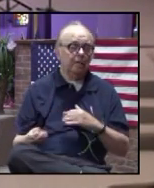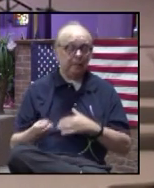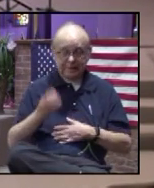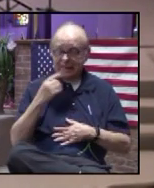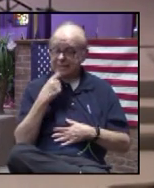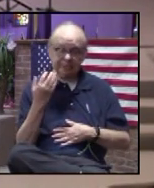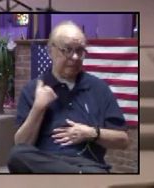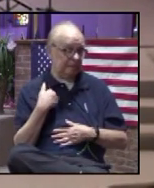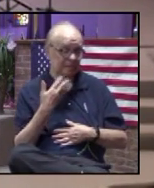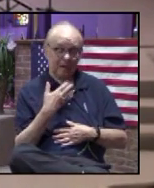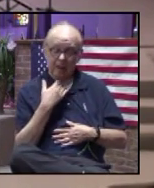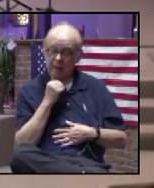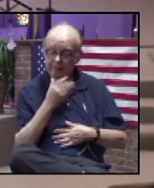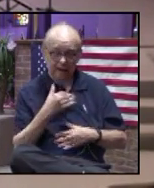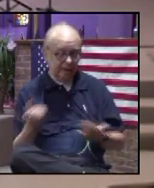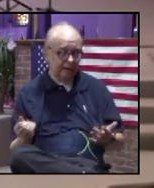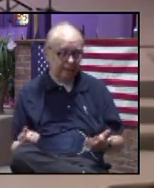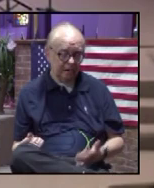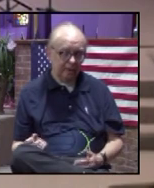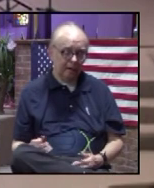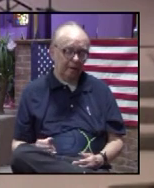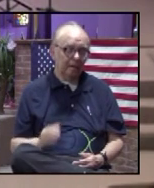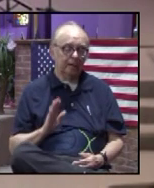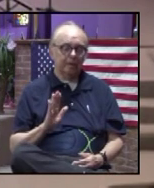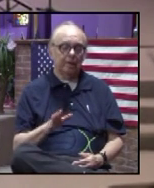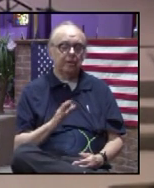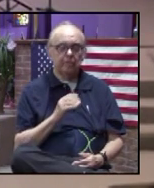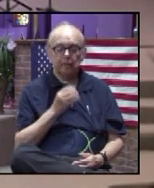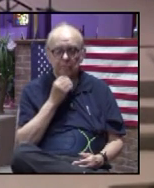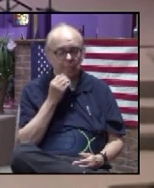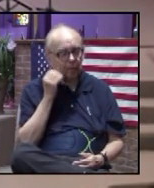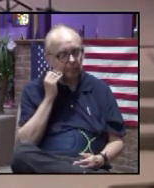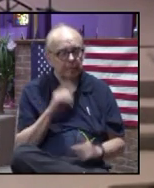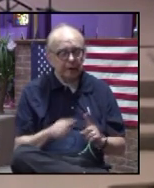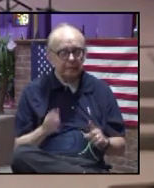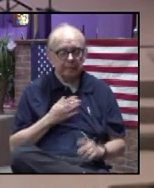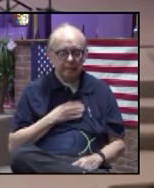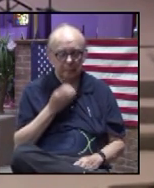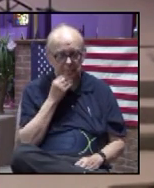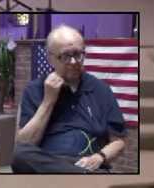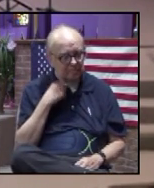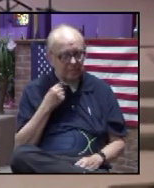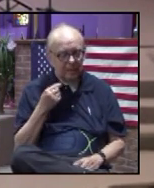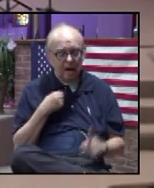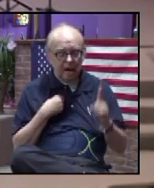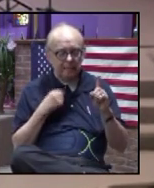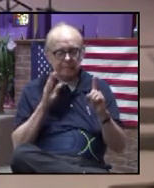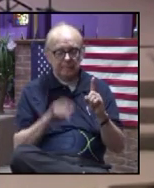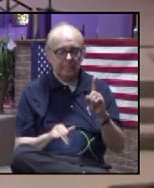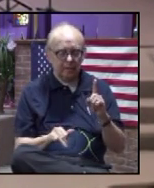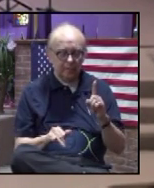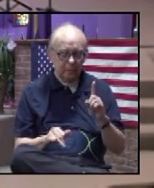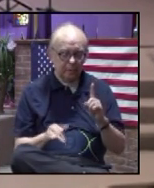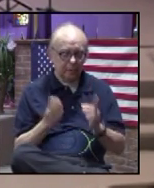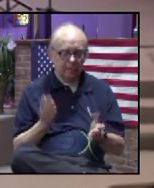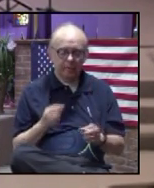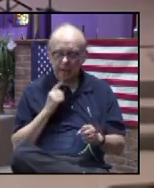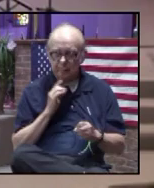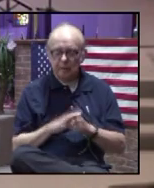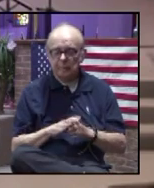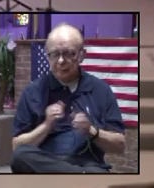leaving. This ain't your house, it's my house. I'm staying. He made these